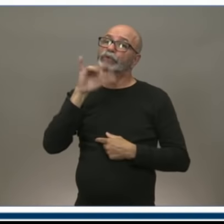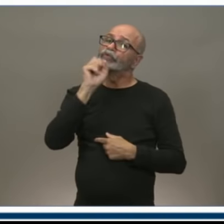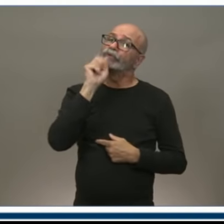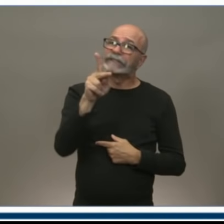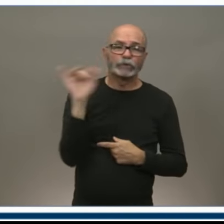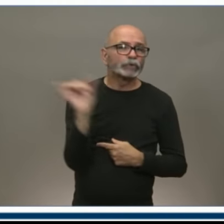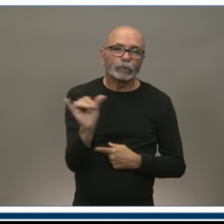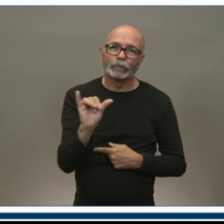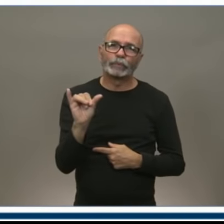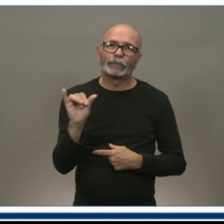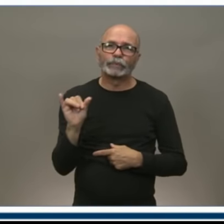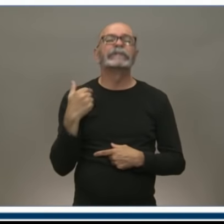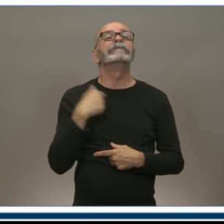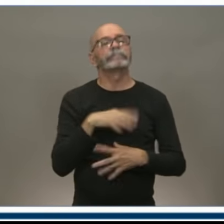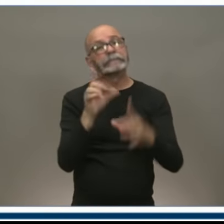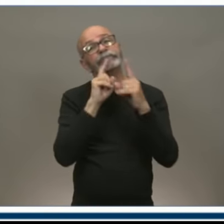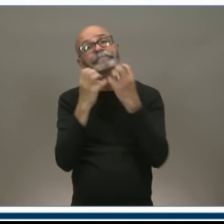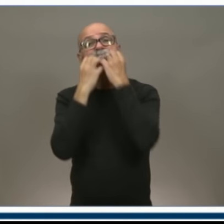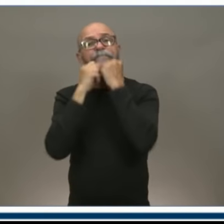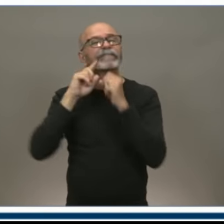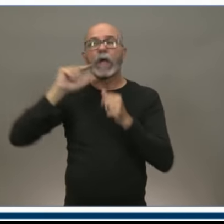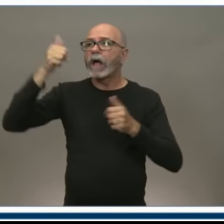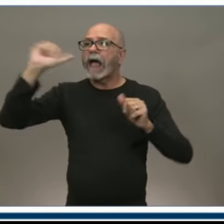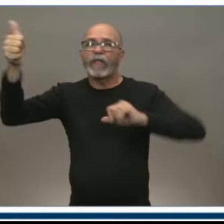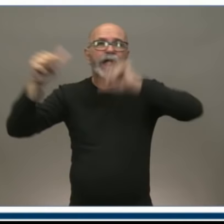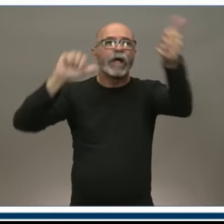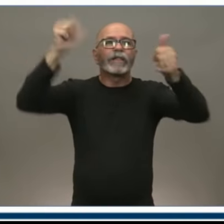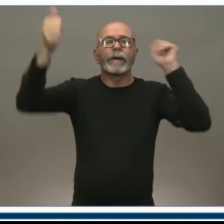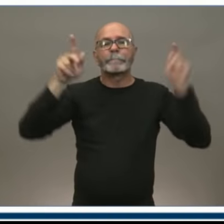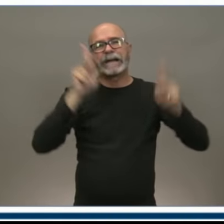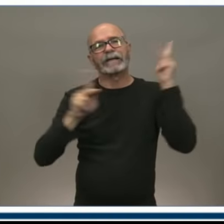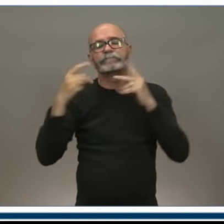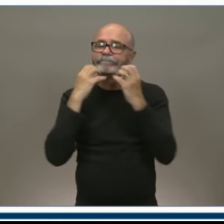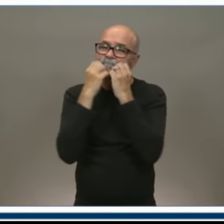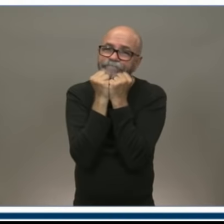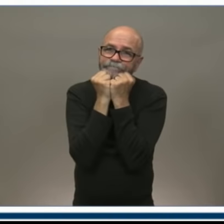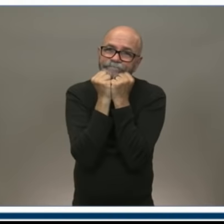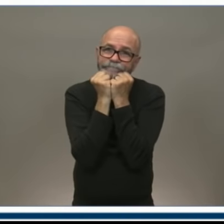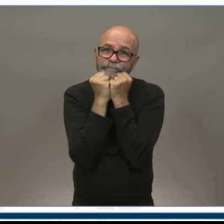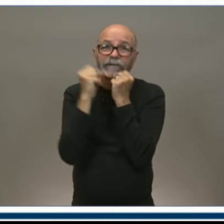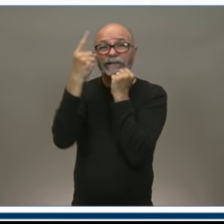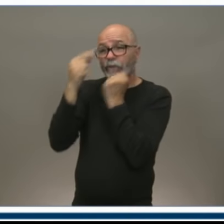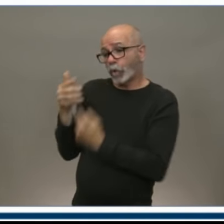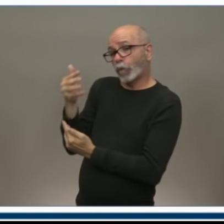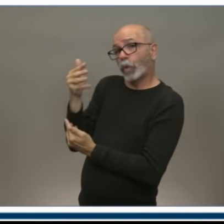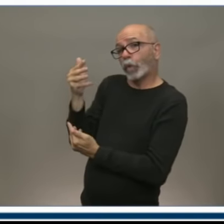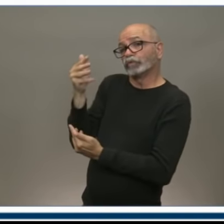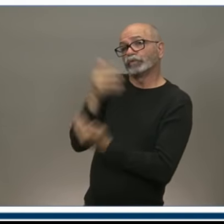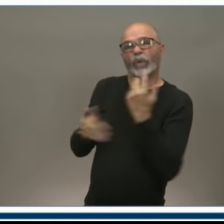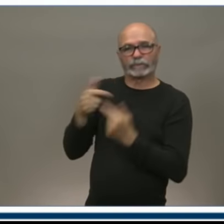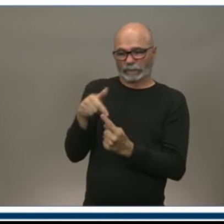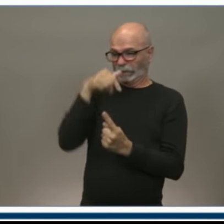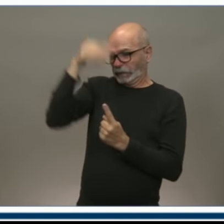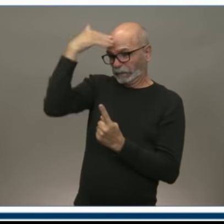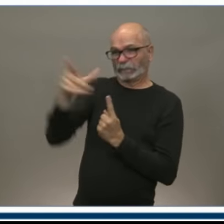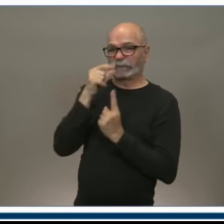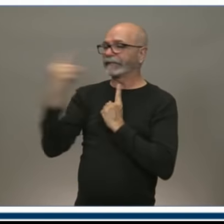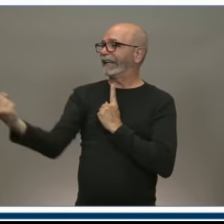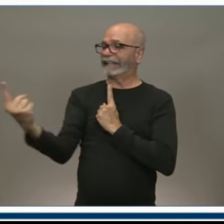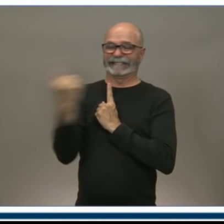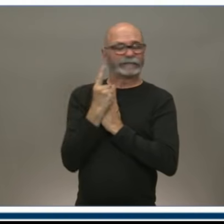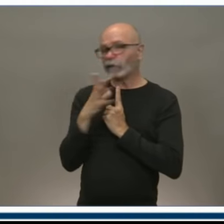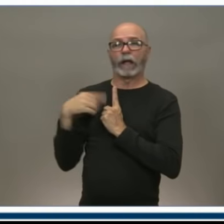communities at risk. There are many people in our social circles that don't, we may not even know, have an underlying health condition that puts them at risk. If we're